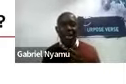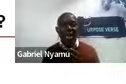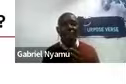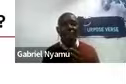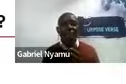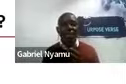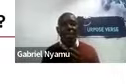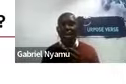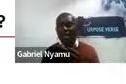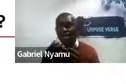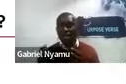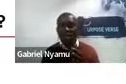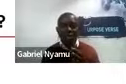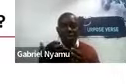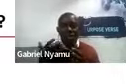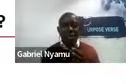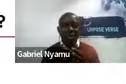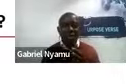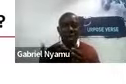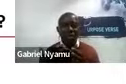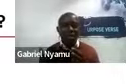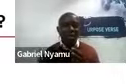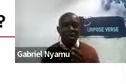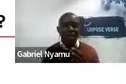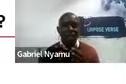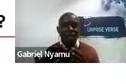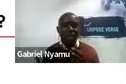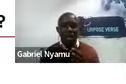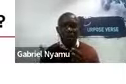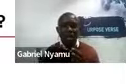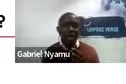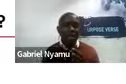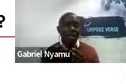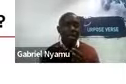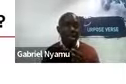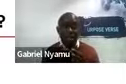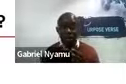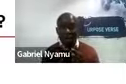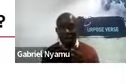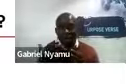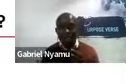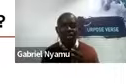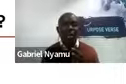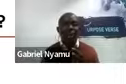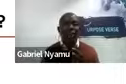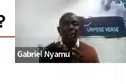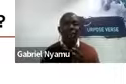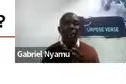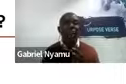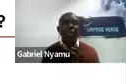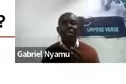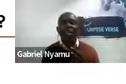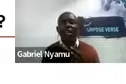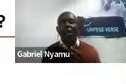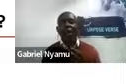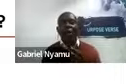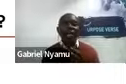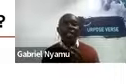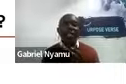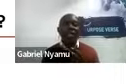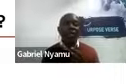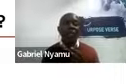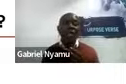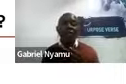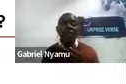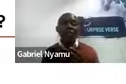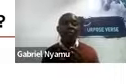yes, I've seen these are things that I have picked myself in life for the last 10 years that I have been engaging in this purpose conversation. One